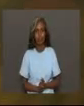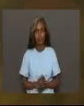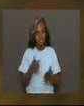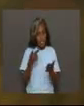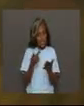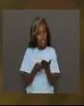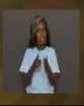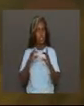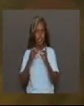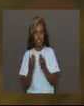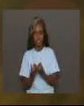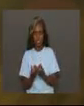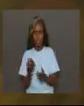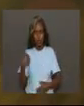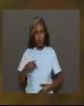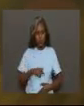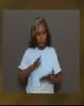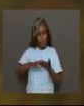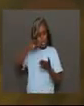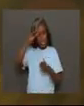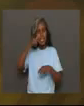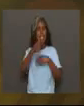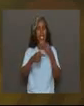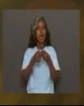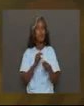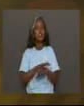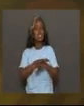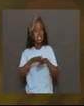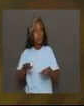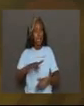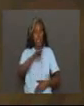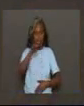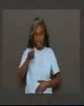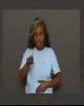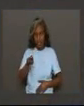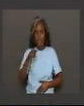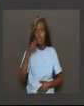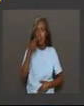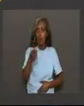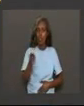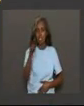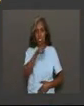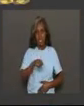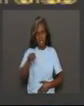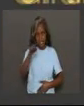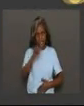In this section, we will be learning about the plane curves called circles,